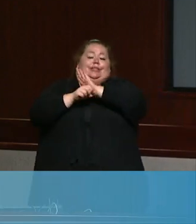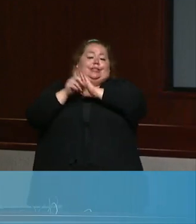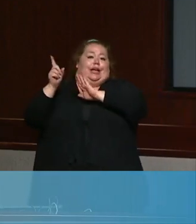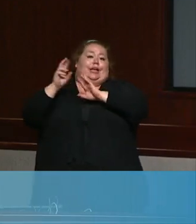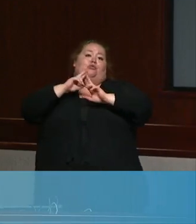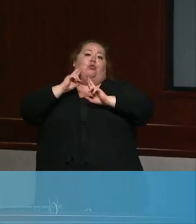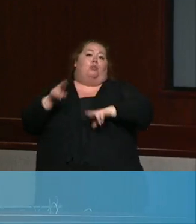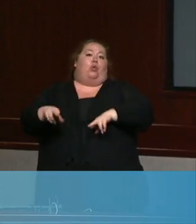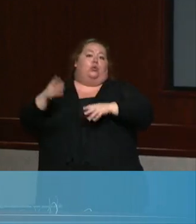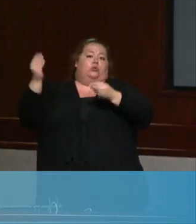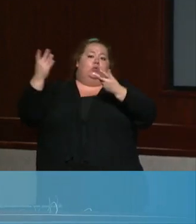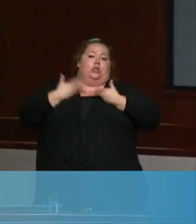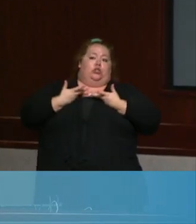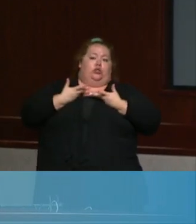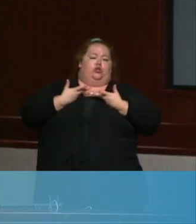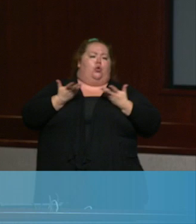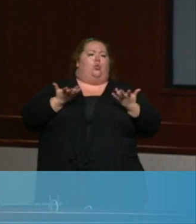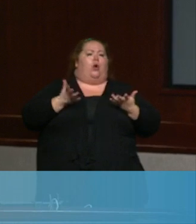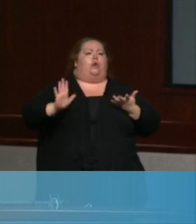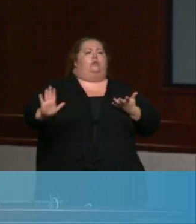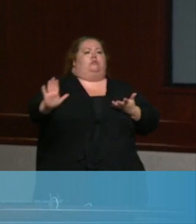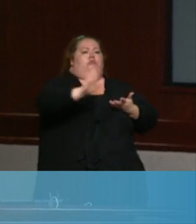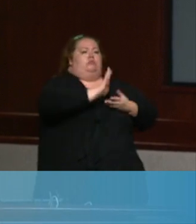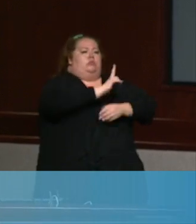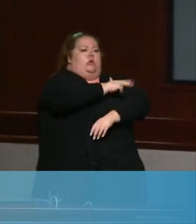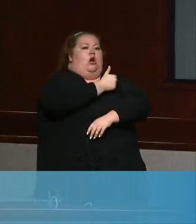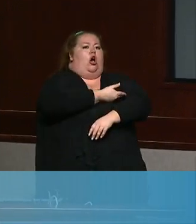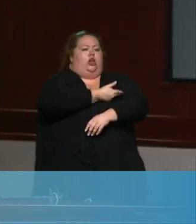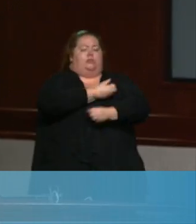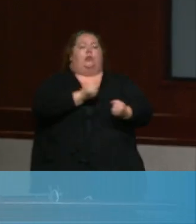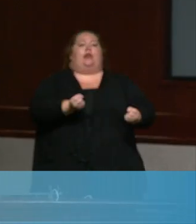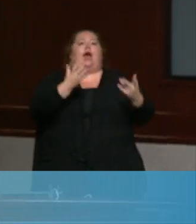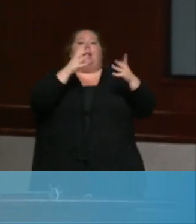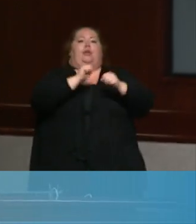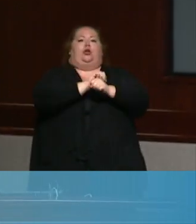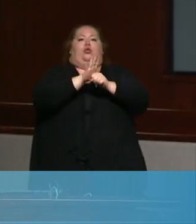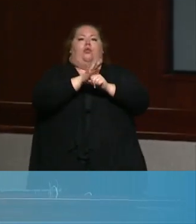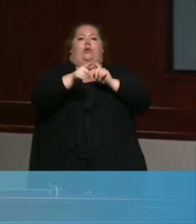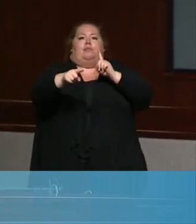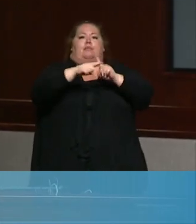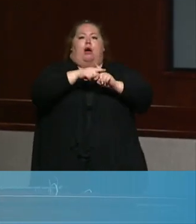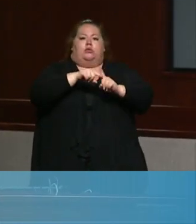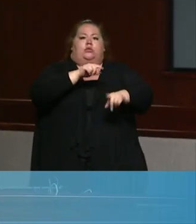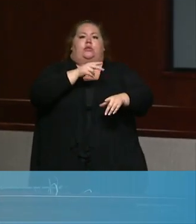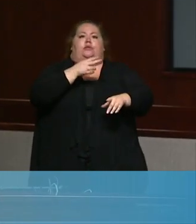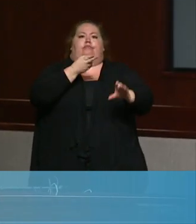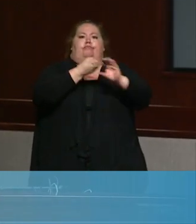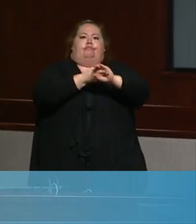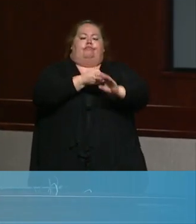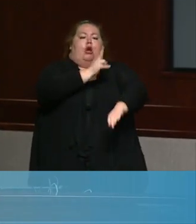are reporting about how many COVID-positive hospitalizations there are and how